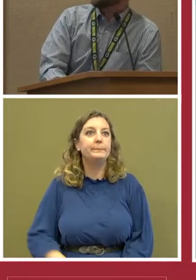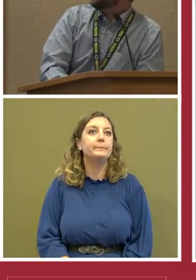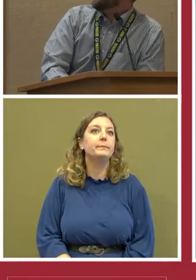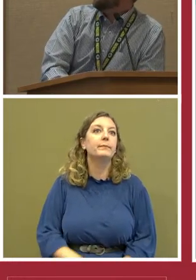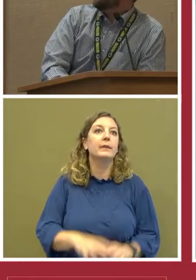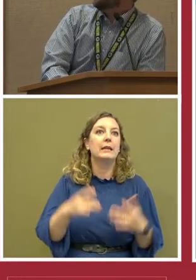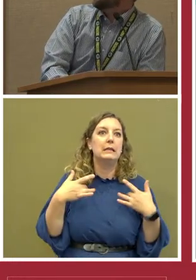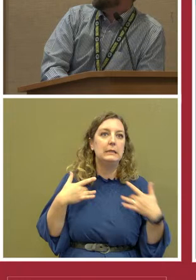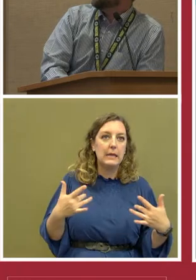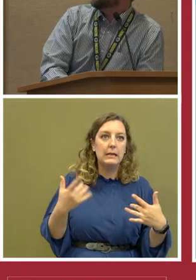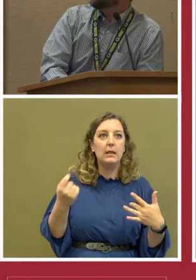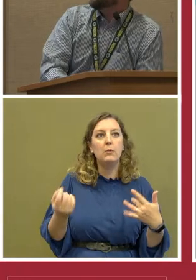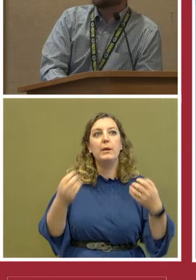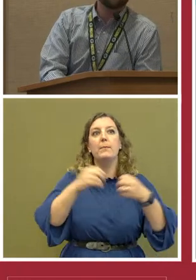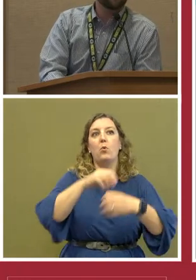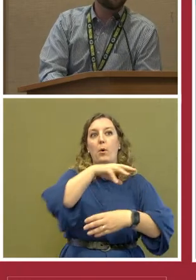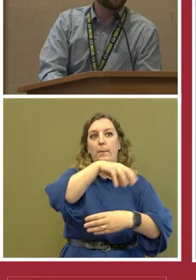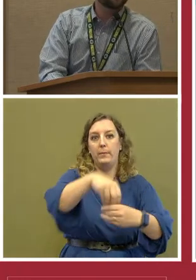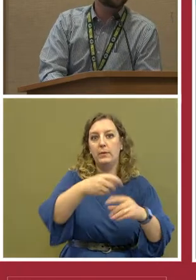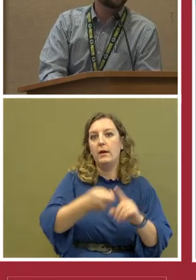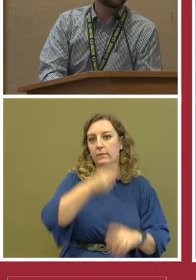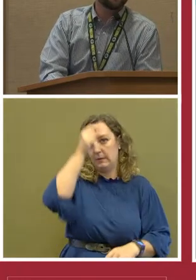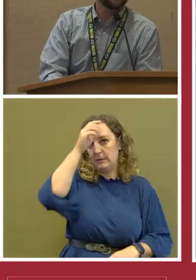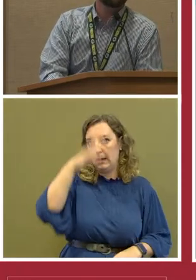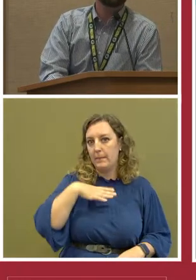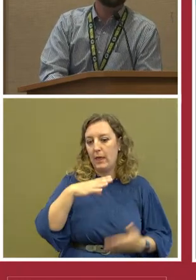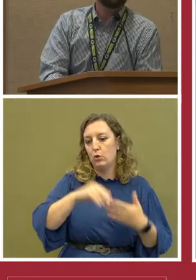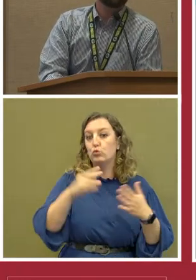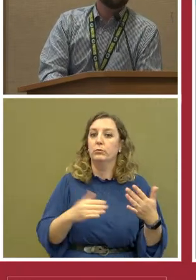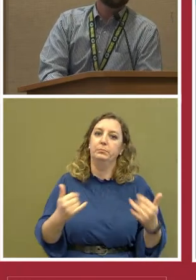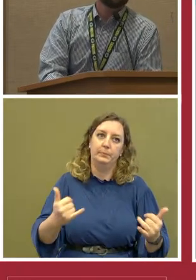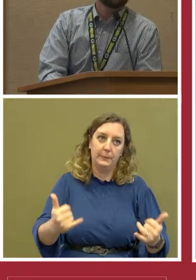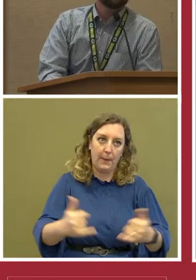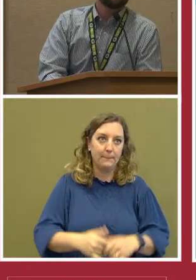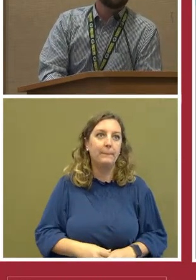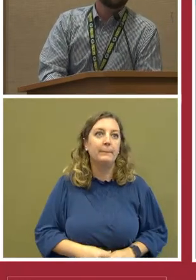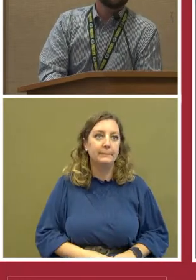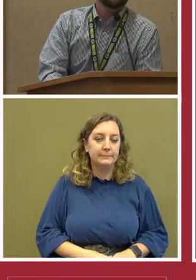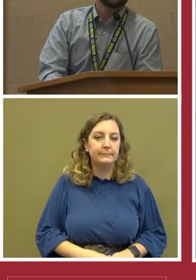And so we tend to have a little bit more participation from our male students at this time.